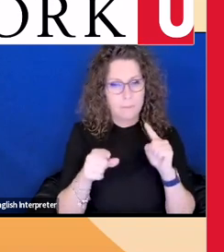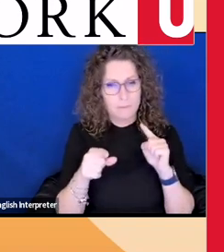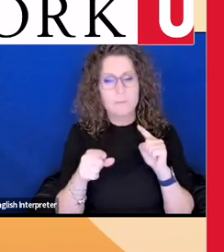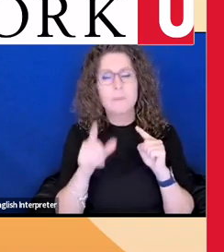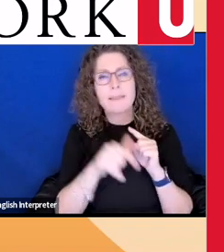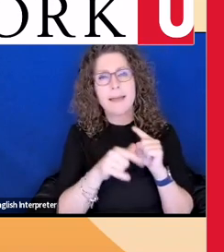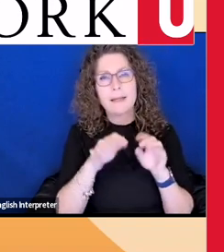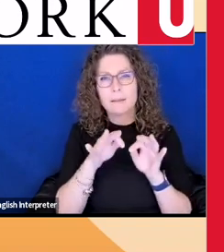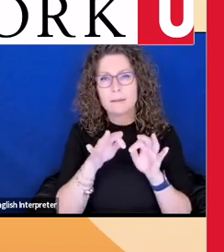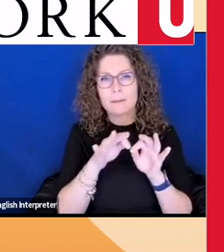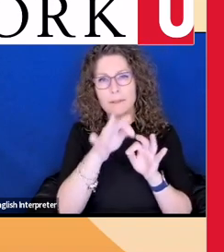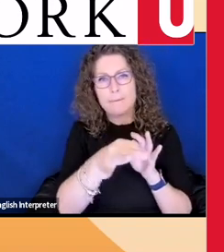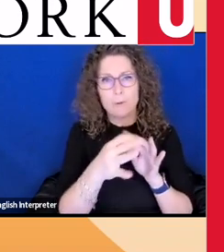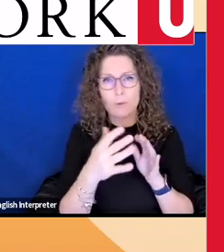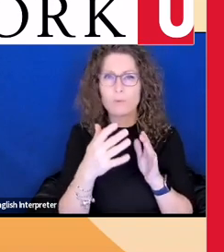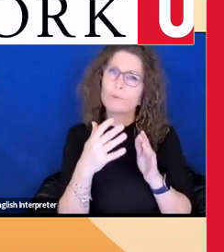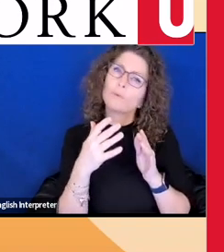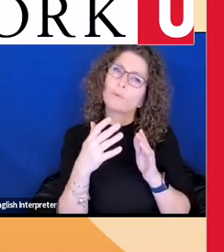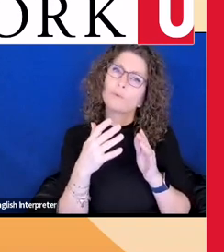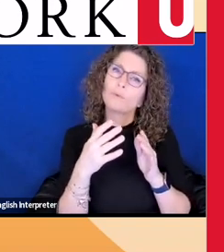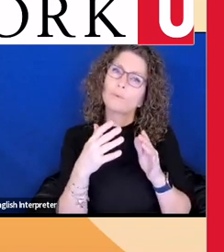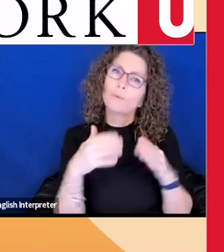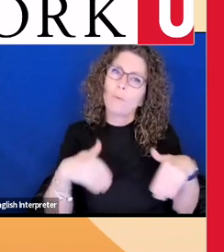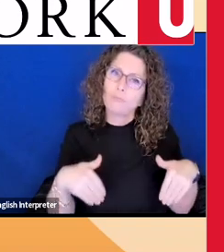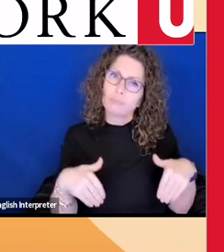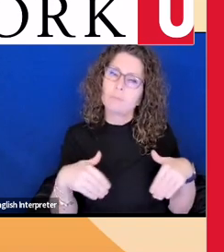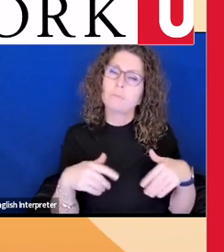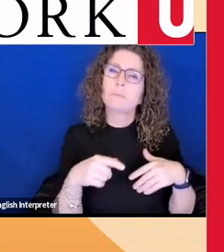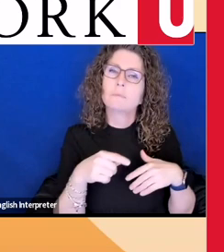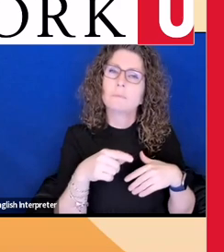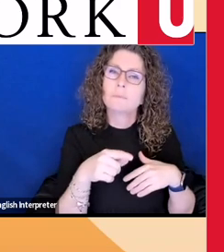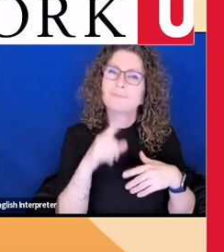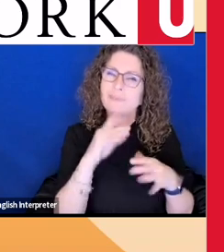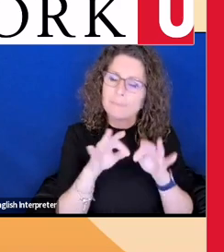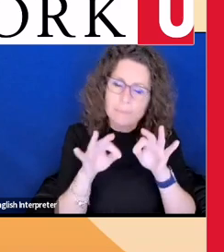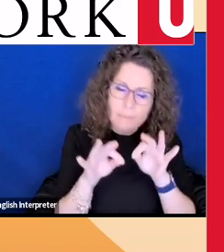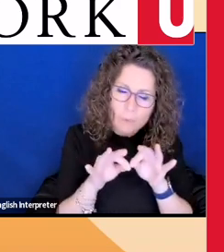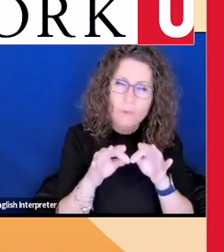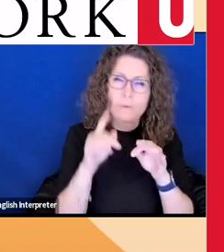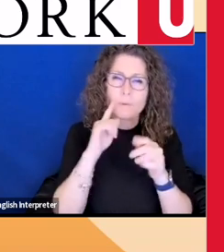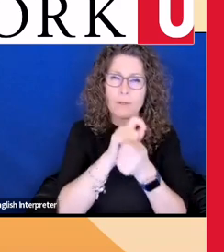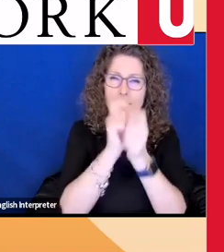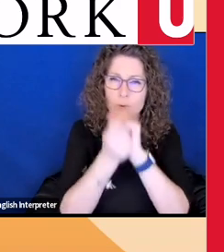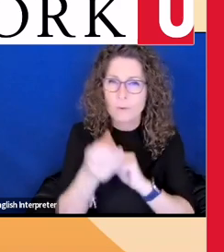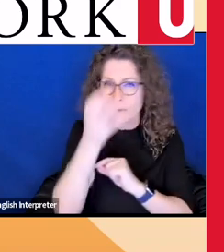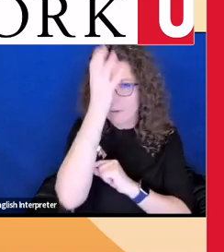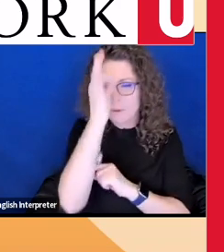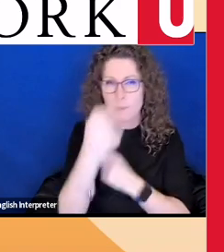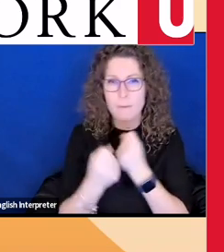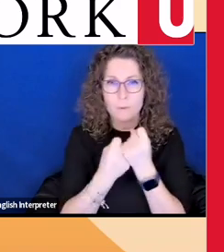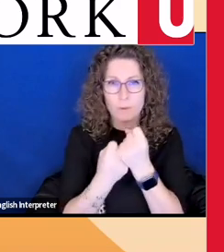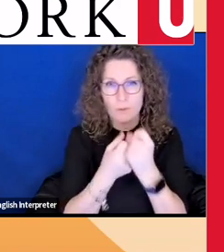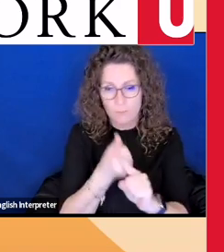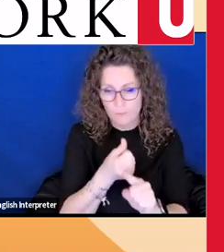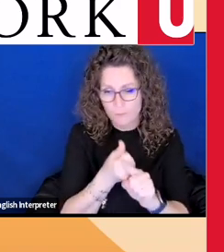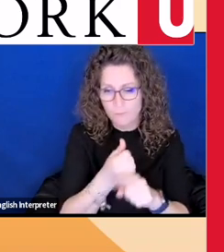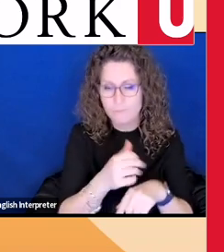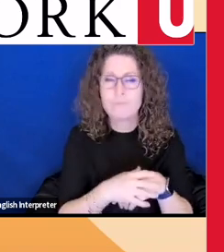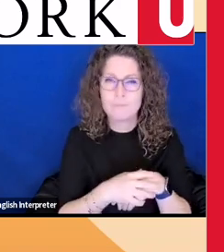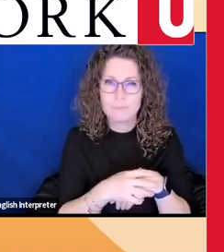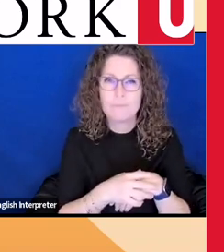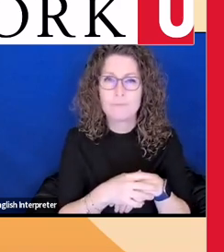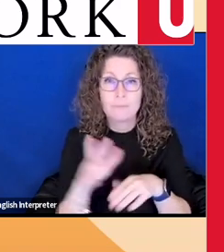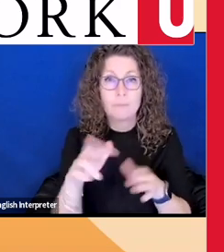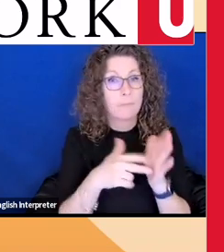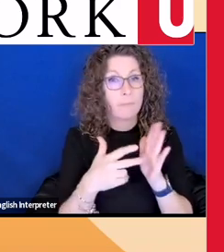is akin to the ways in which colonization was integral to the evolution of the concept of solidarity itself, and therefore